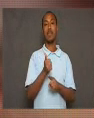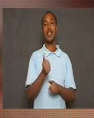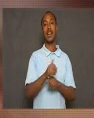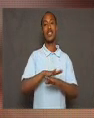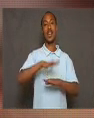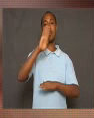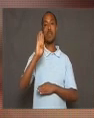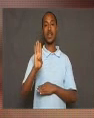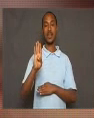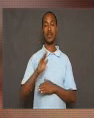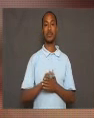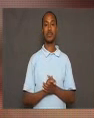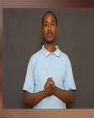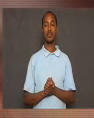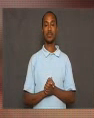B.